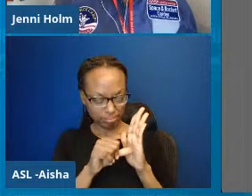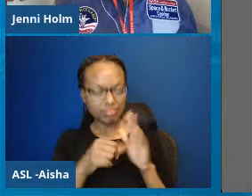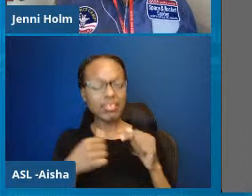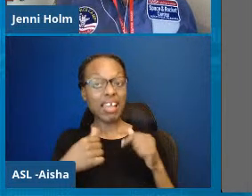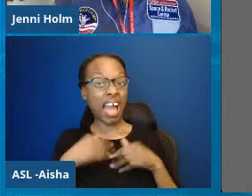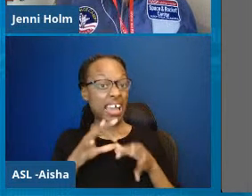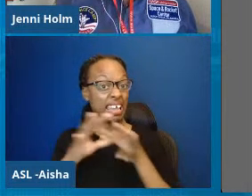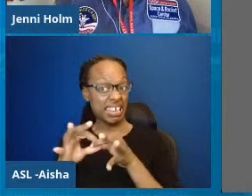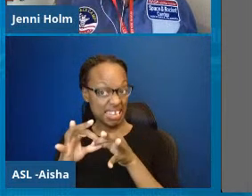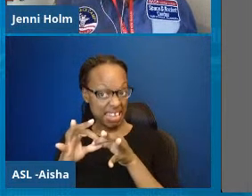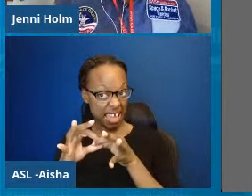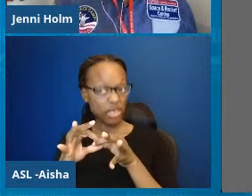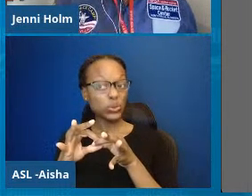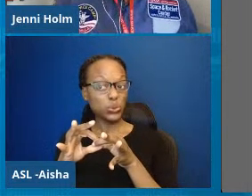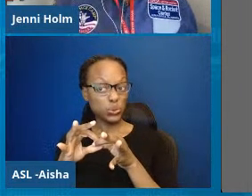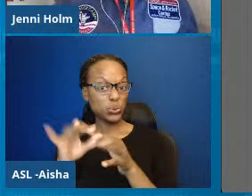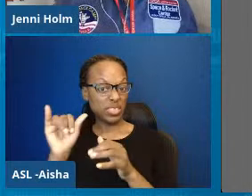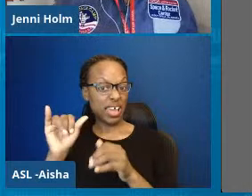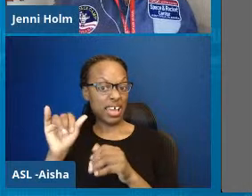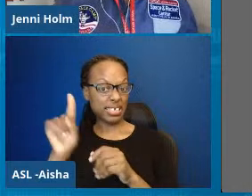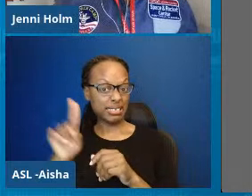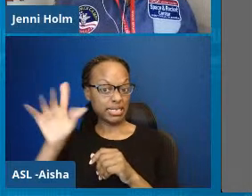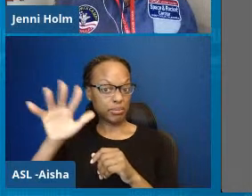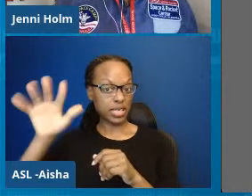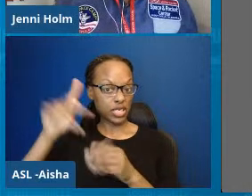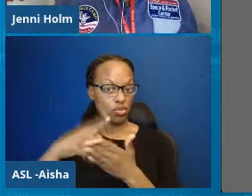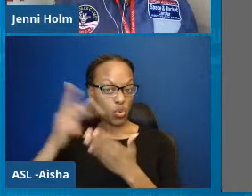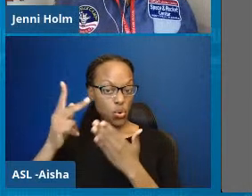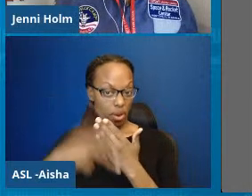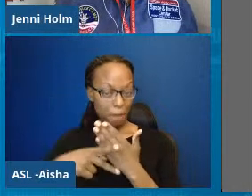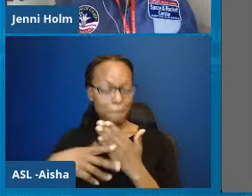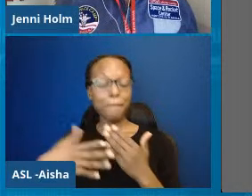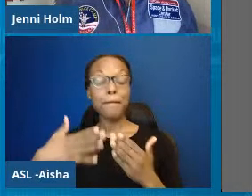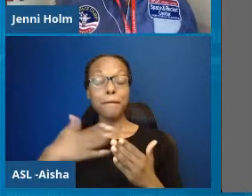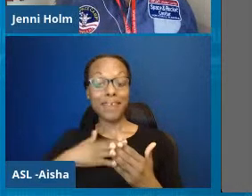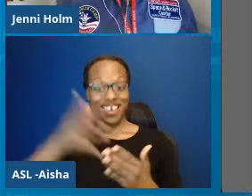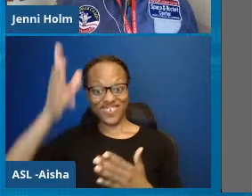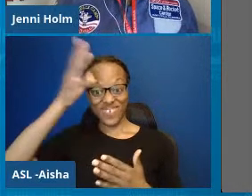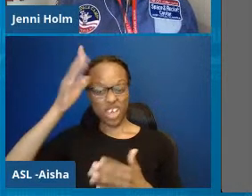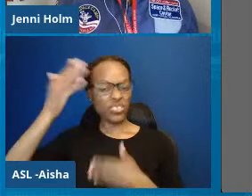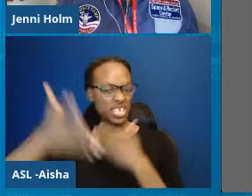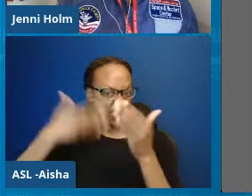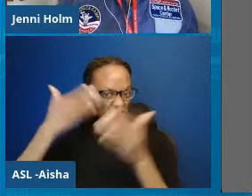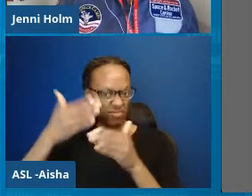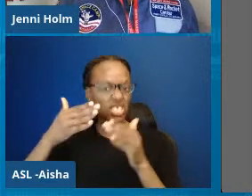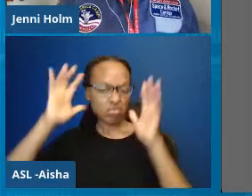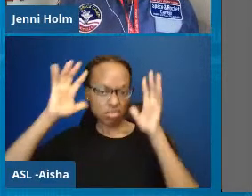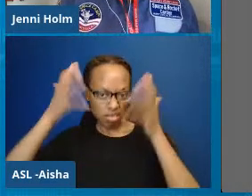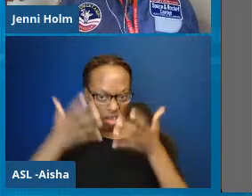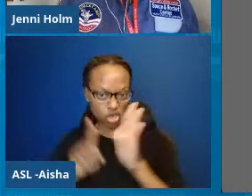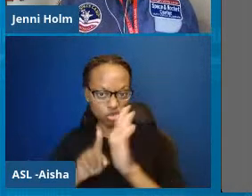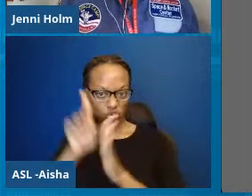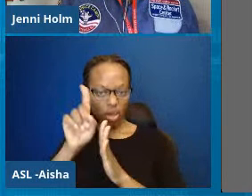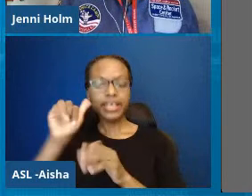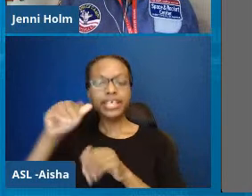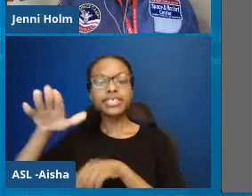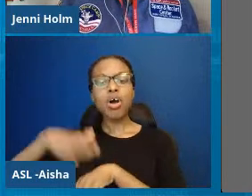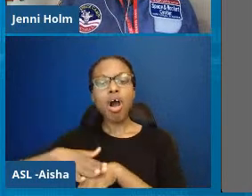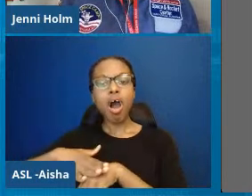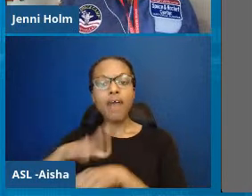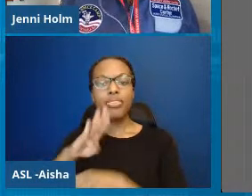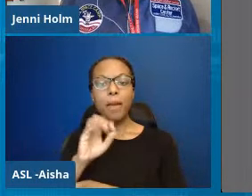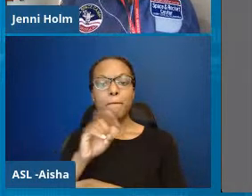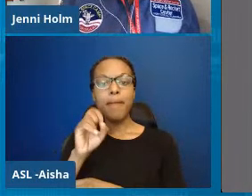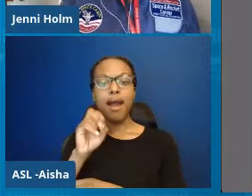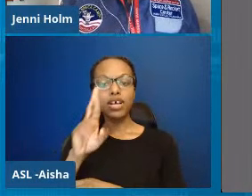who eventually became a doctor, he was a pilot and he served on the Boxer, which was an Essex-class aircraft carrier, and they